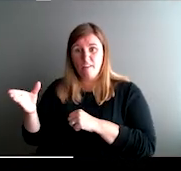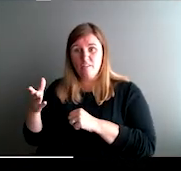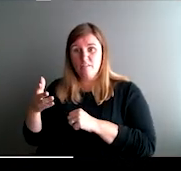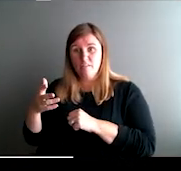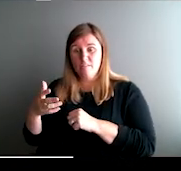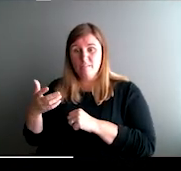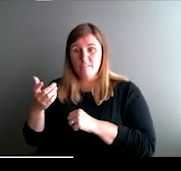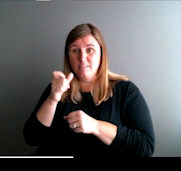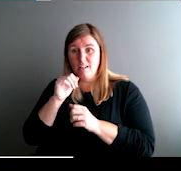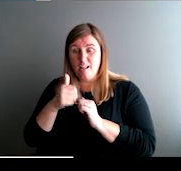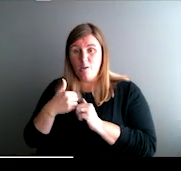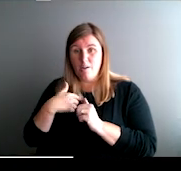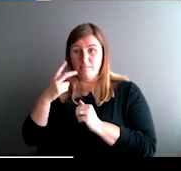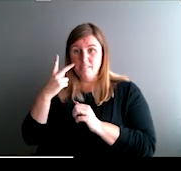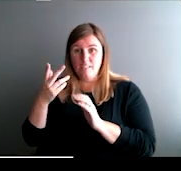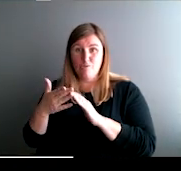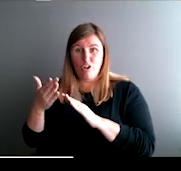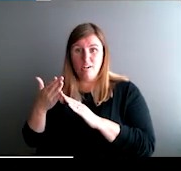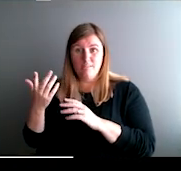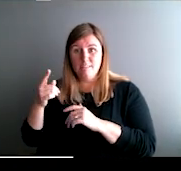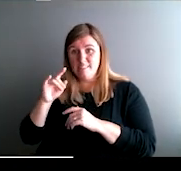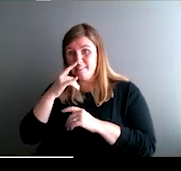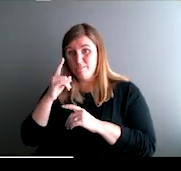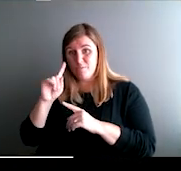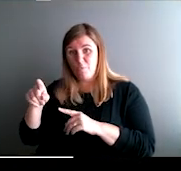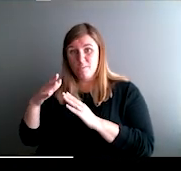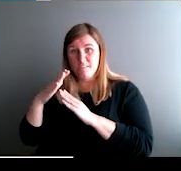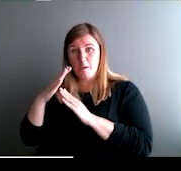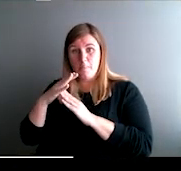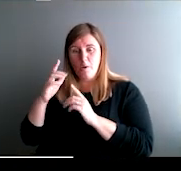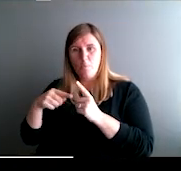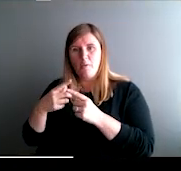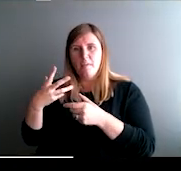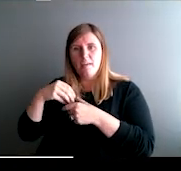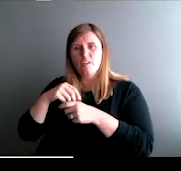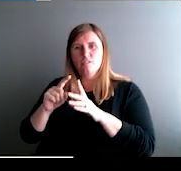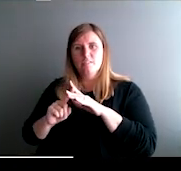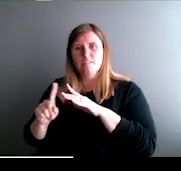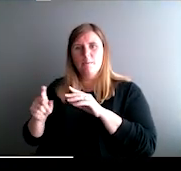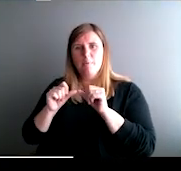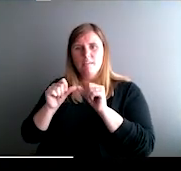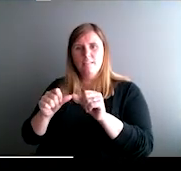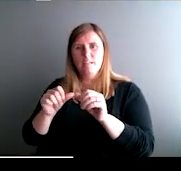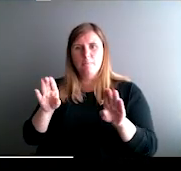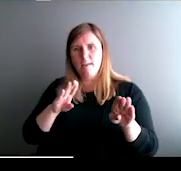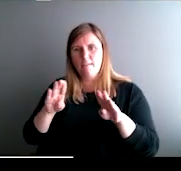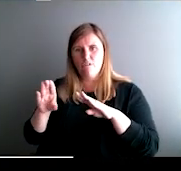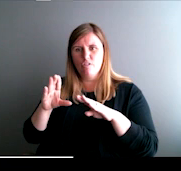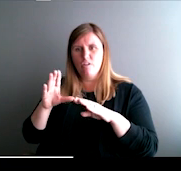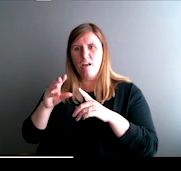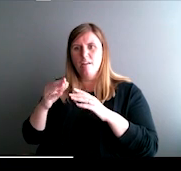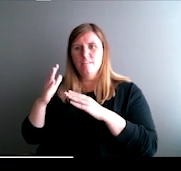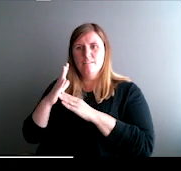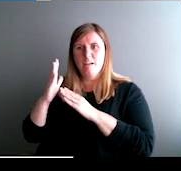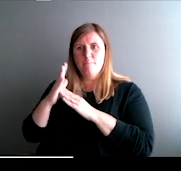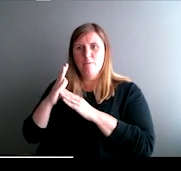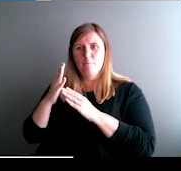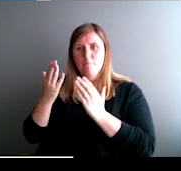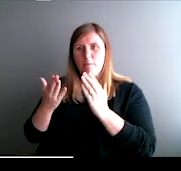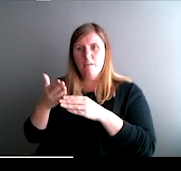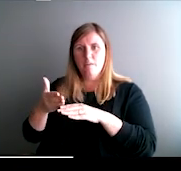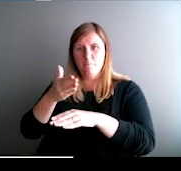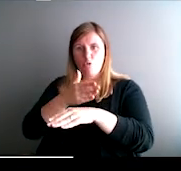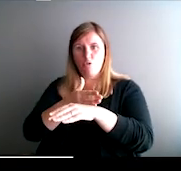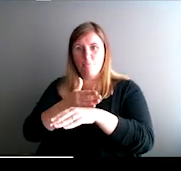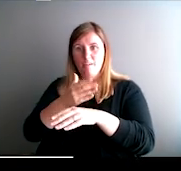not how I've ever seen it run. Kids go to timeout when they engage in escape maintain behavior, and timeout may be an